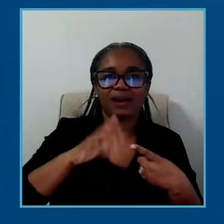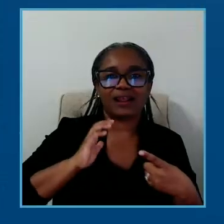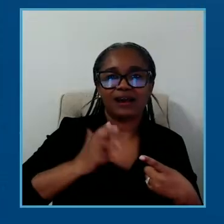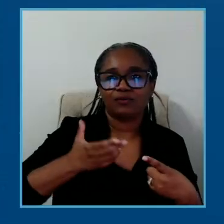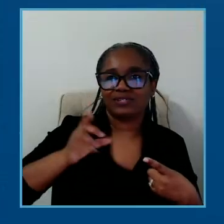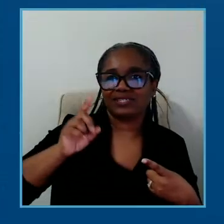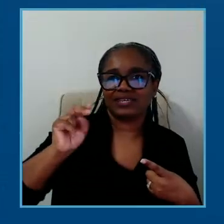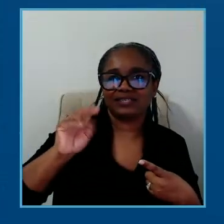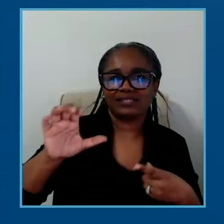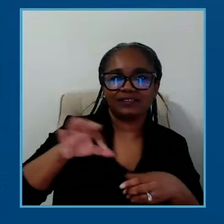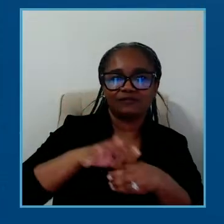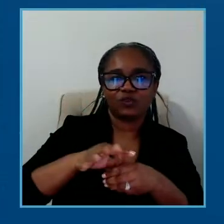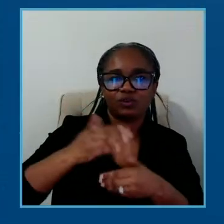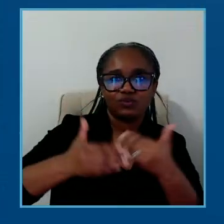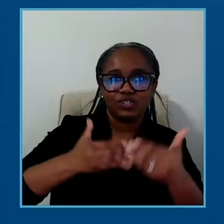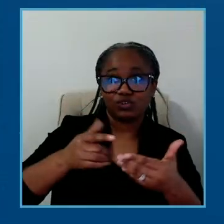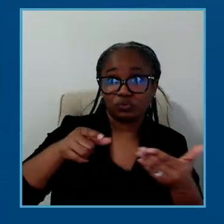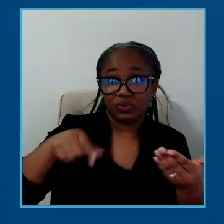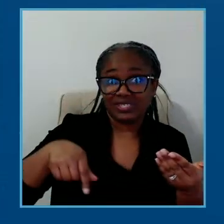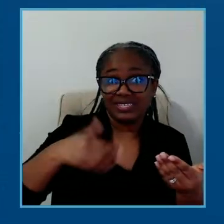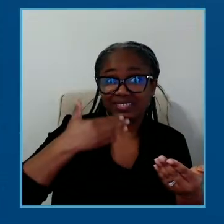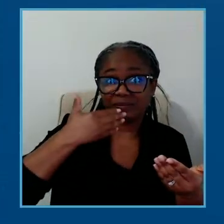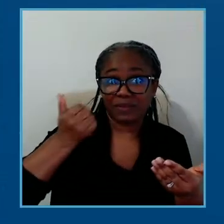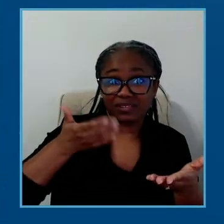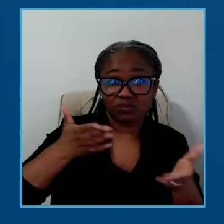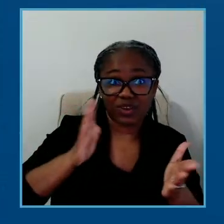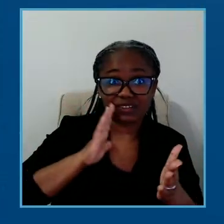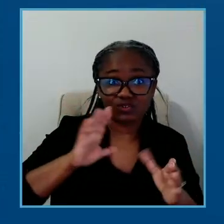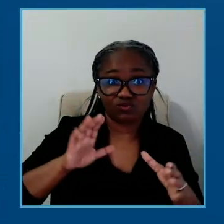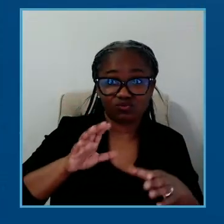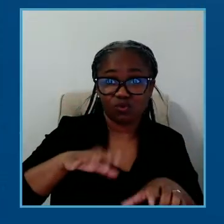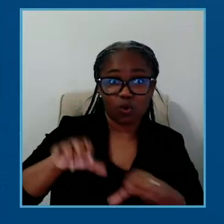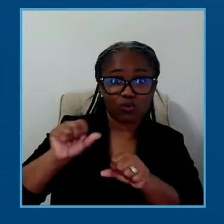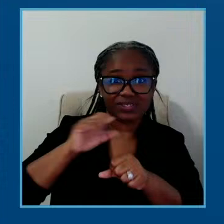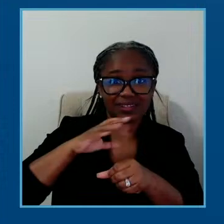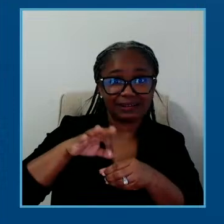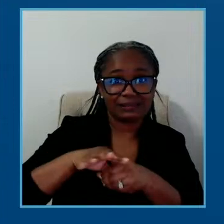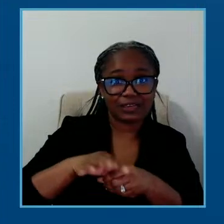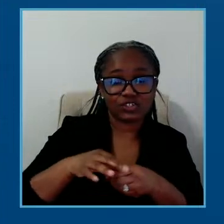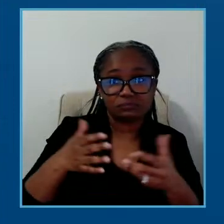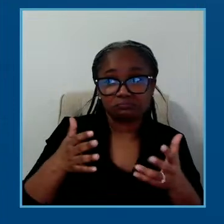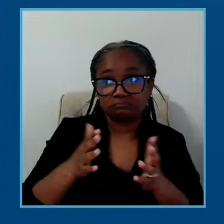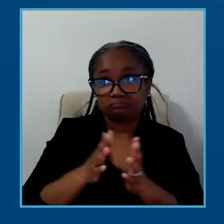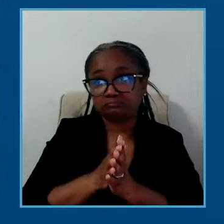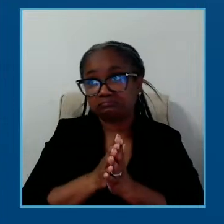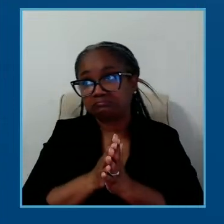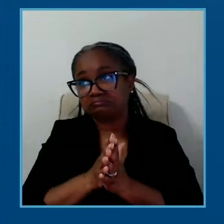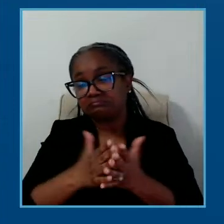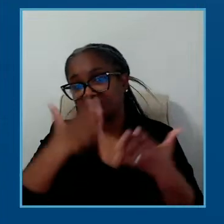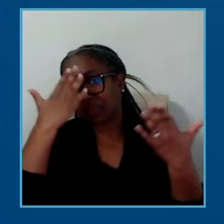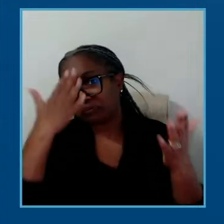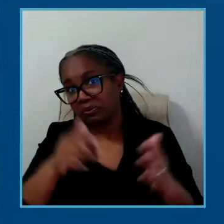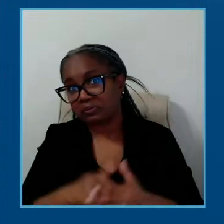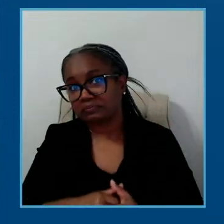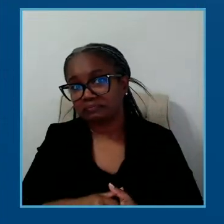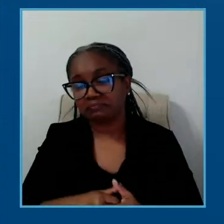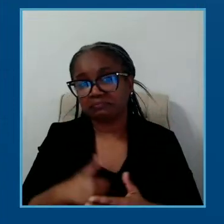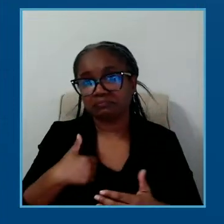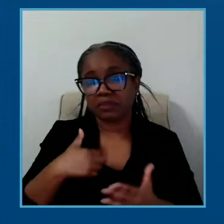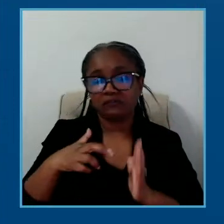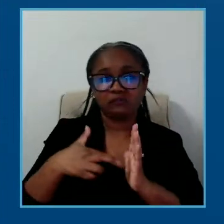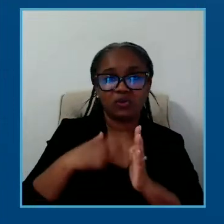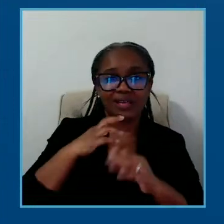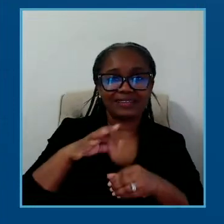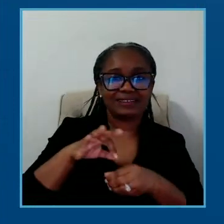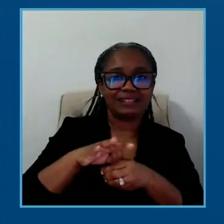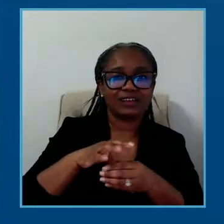voting? I don't know. As an election lawyer, I do know that whatever the election rule is, even if it is